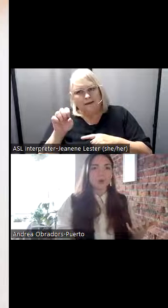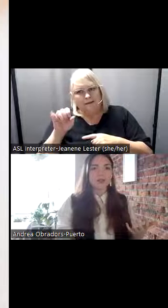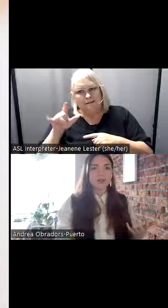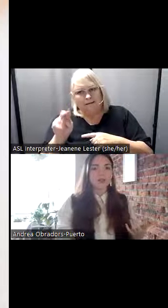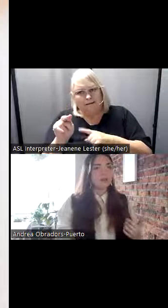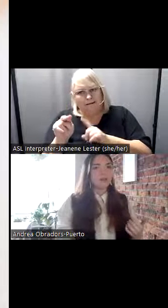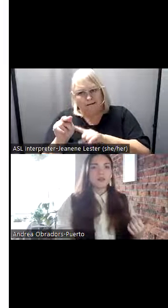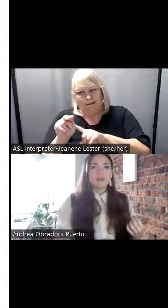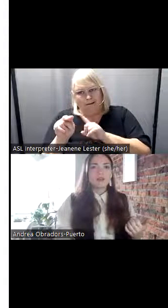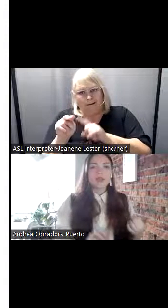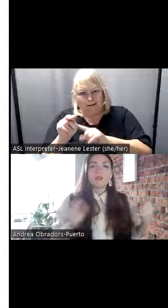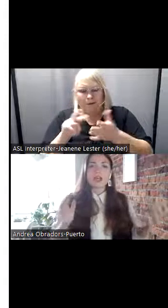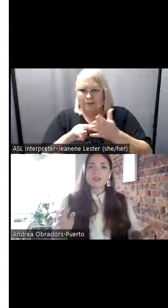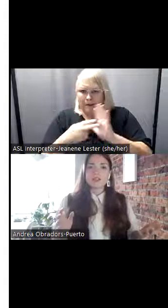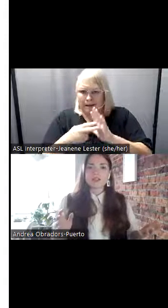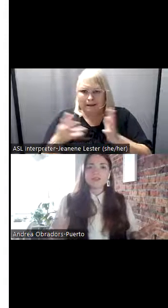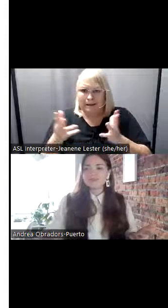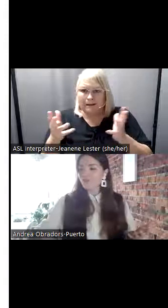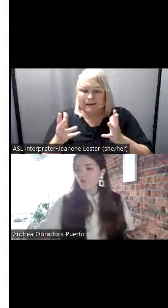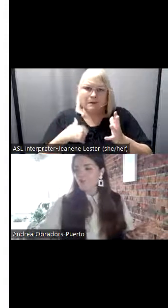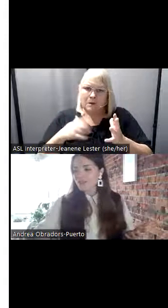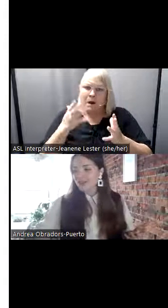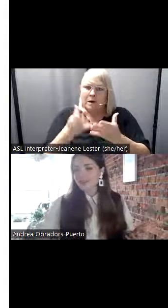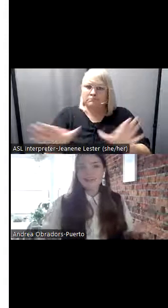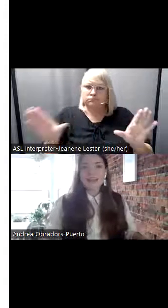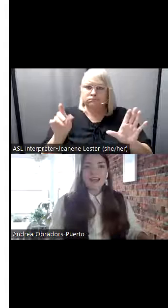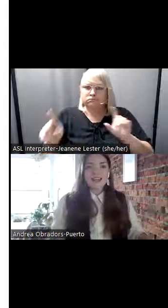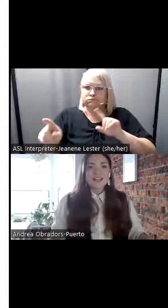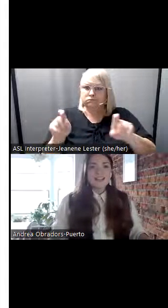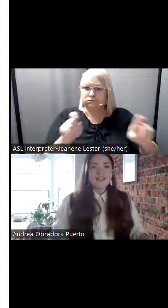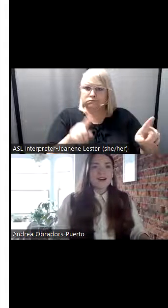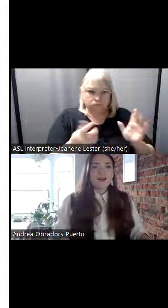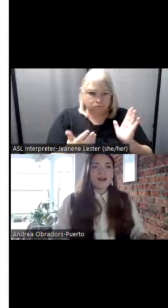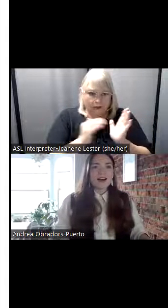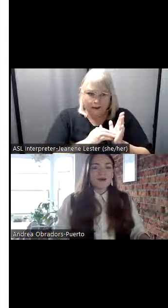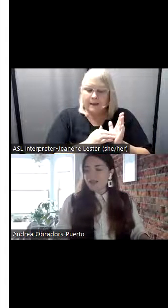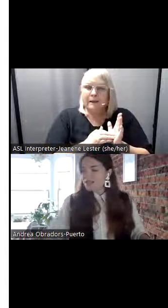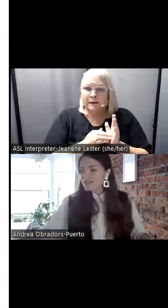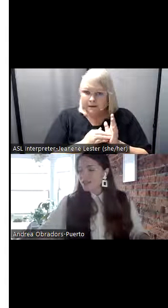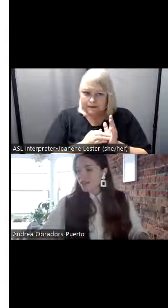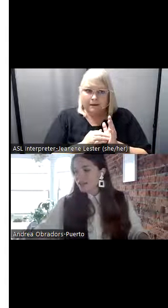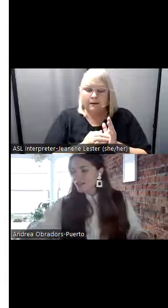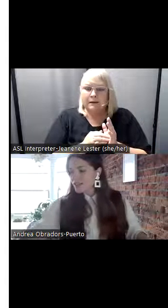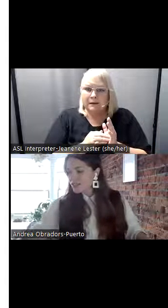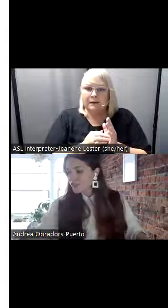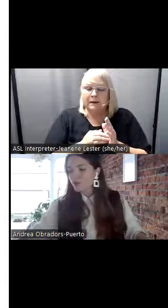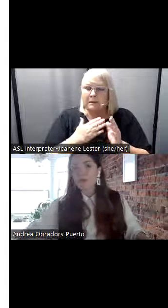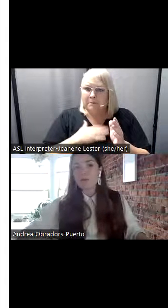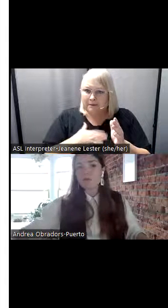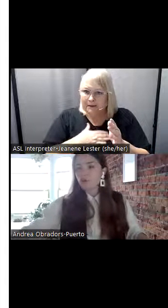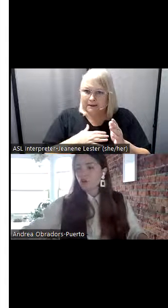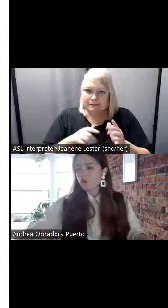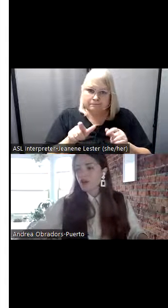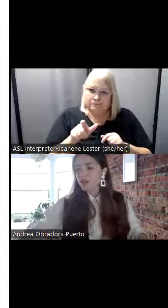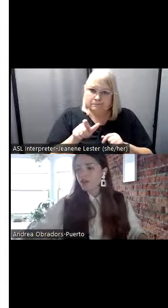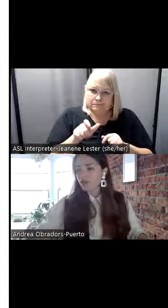we're proposing? And I'm going to ask you once again. So please access to, maybe